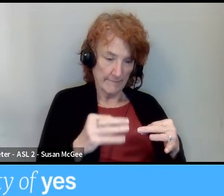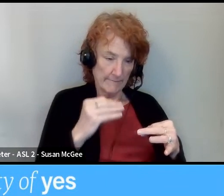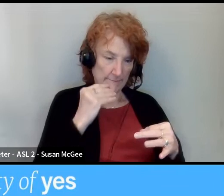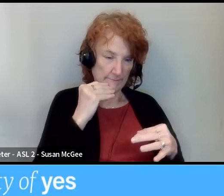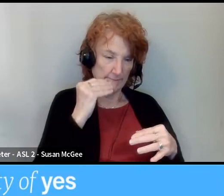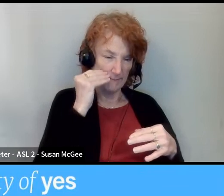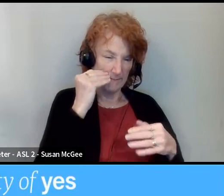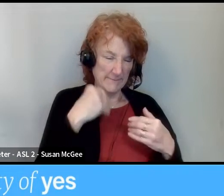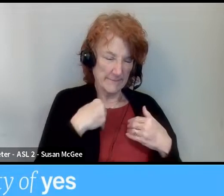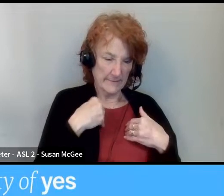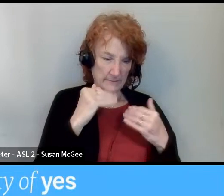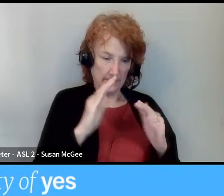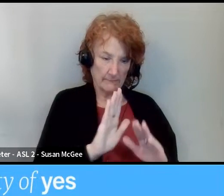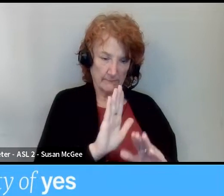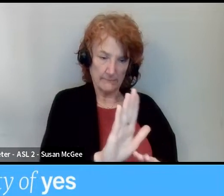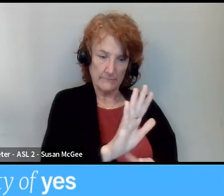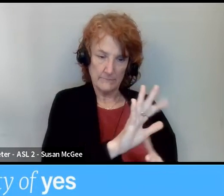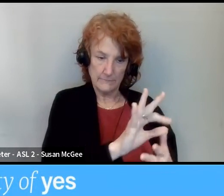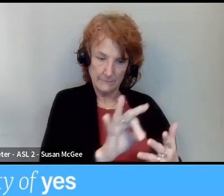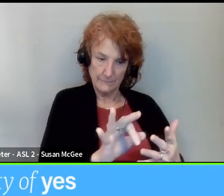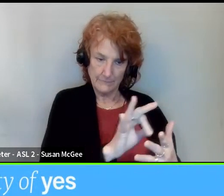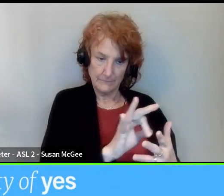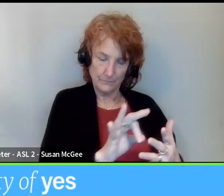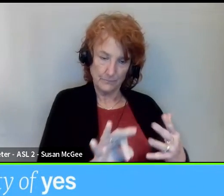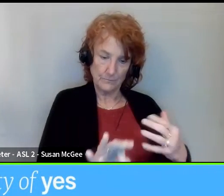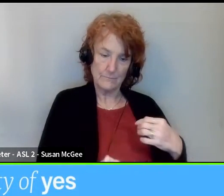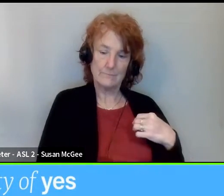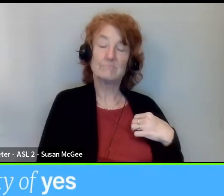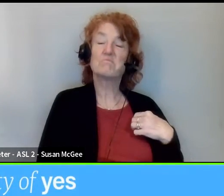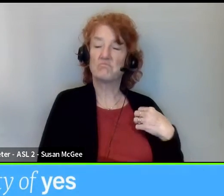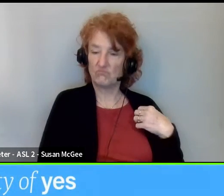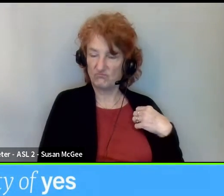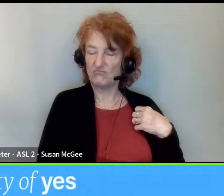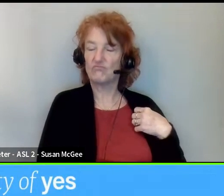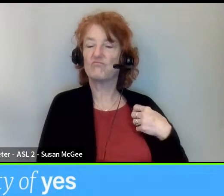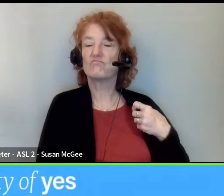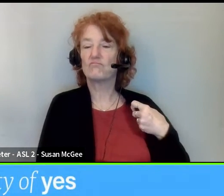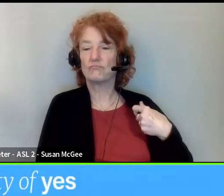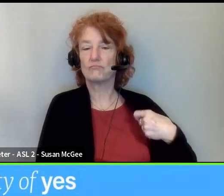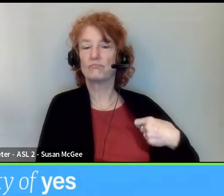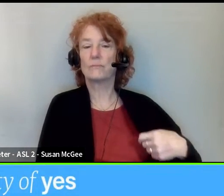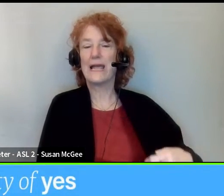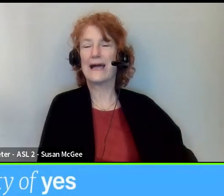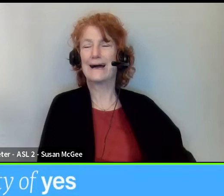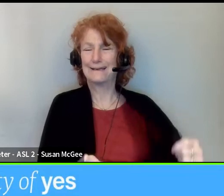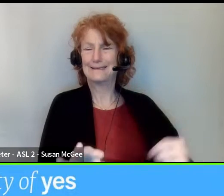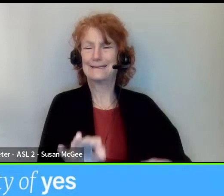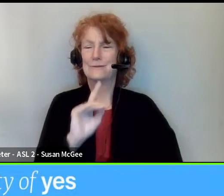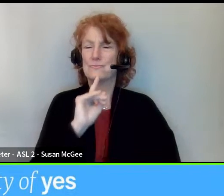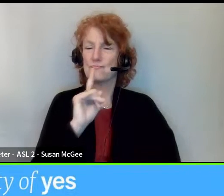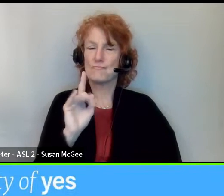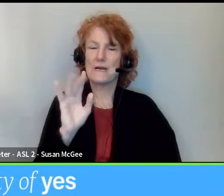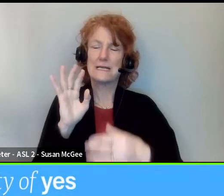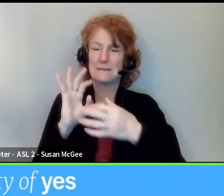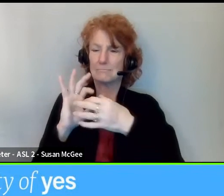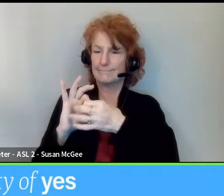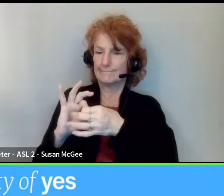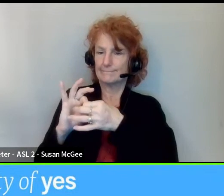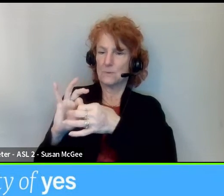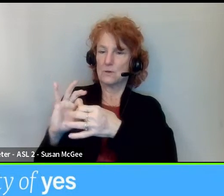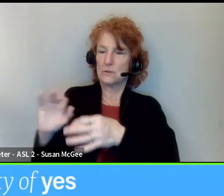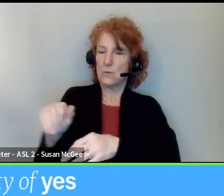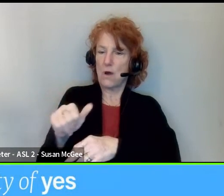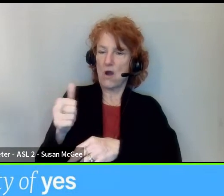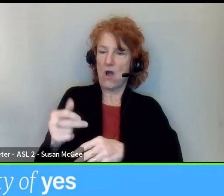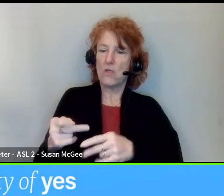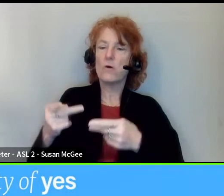their property? Yeah, so I think this is a question that's really tailored to some of our other proposals that we've walked through